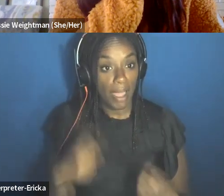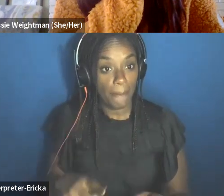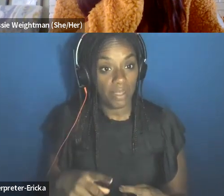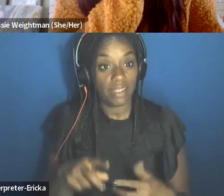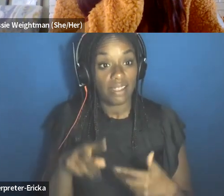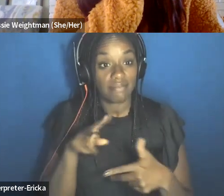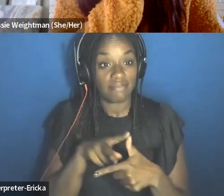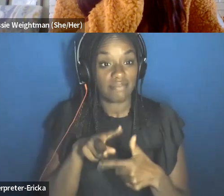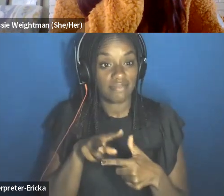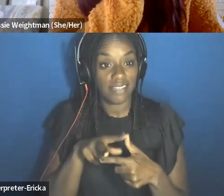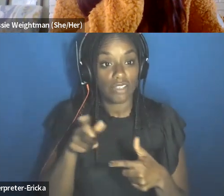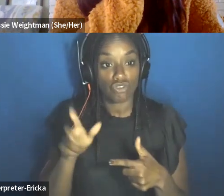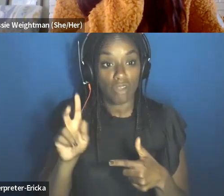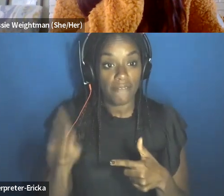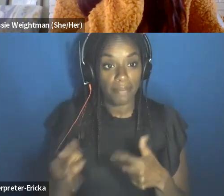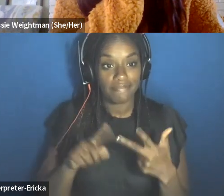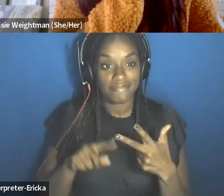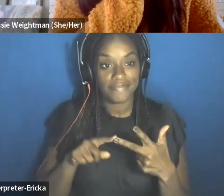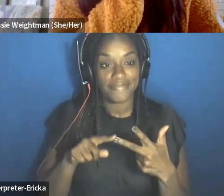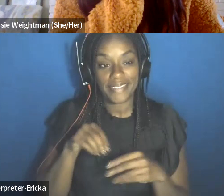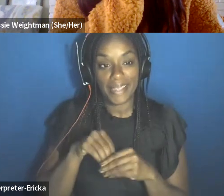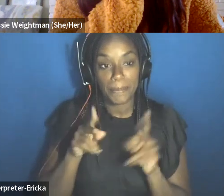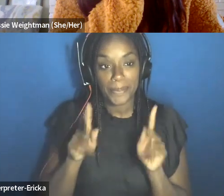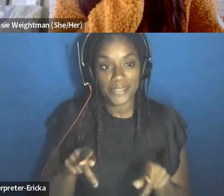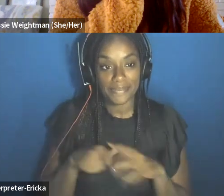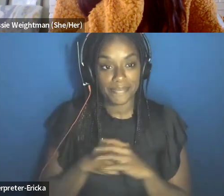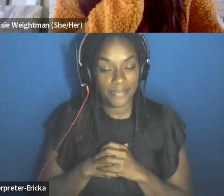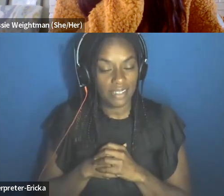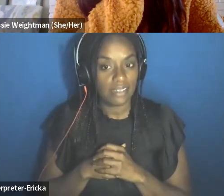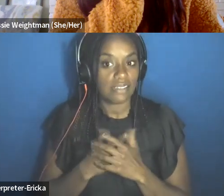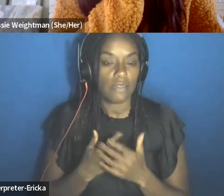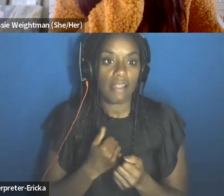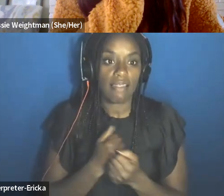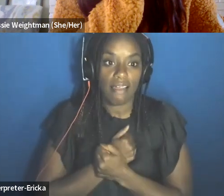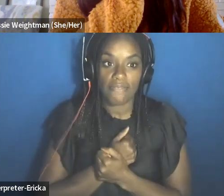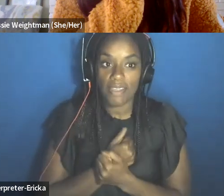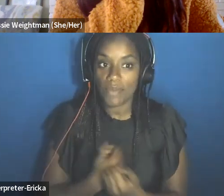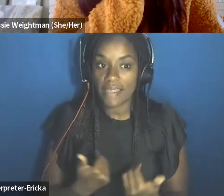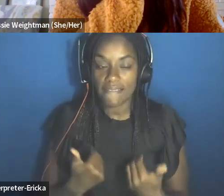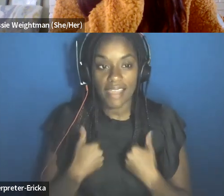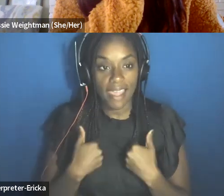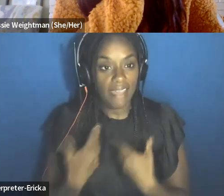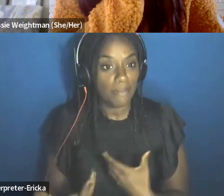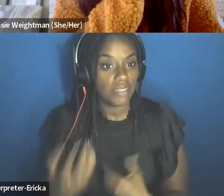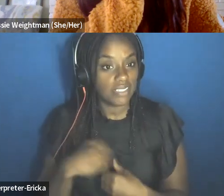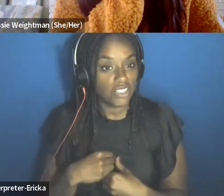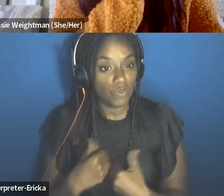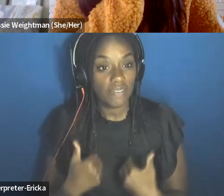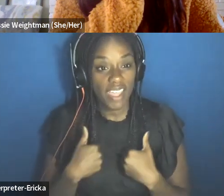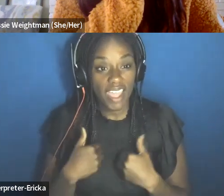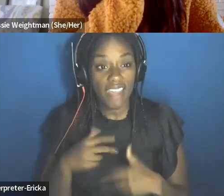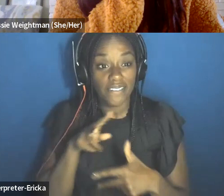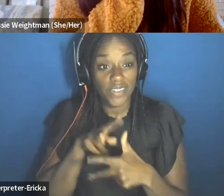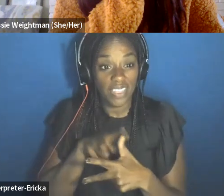but this one is actually in person. And just the amount of love we received and participation we received for the first